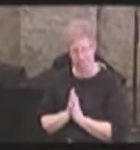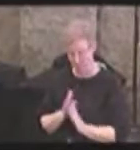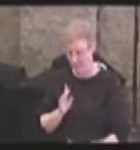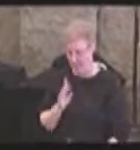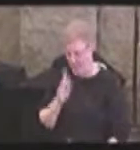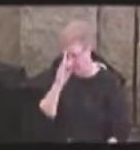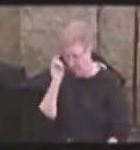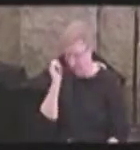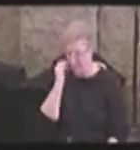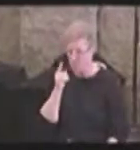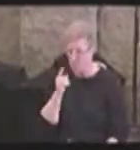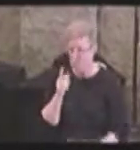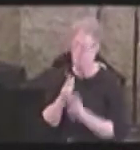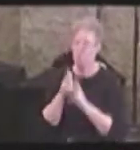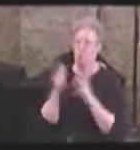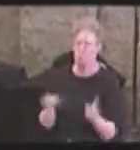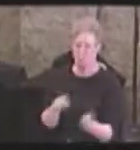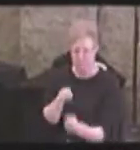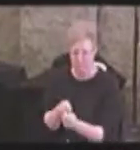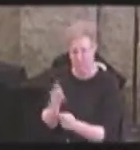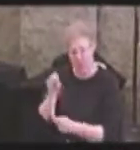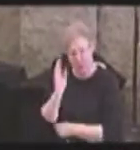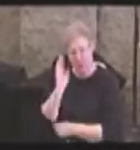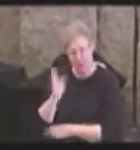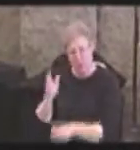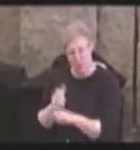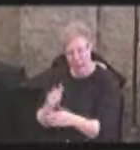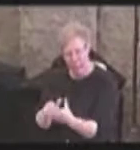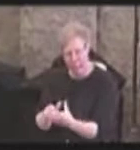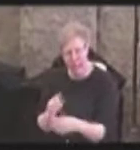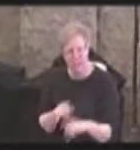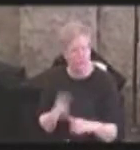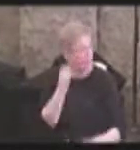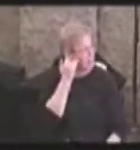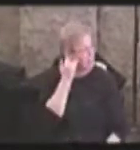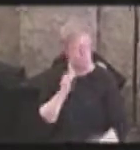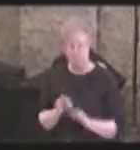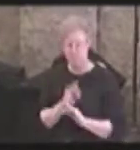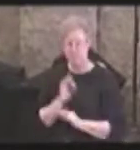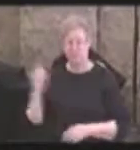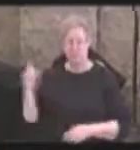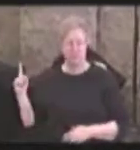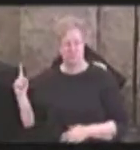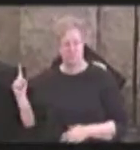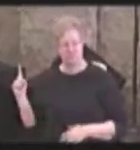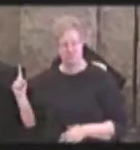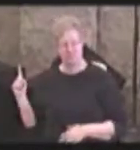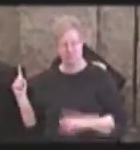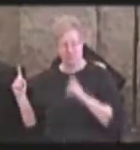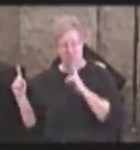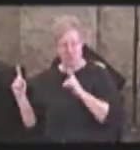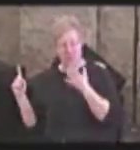being overly specific, yes, you'll get that. But what if Spirit's standing on the side going, I really had this cherry red